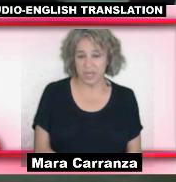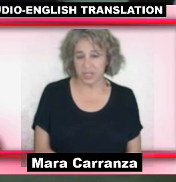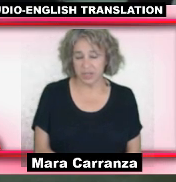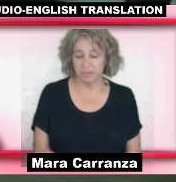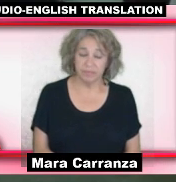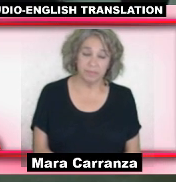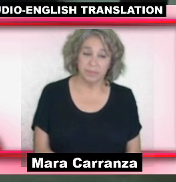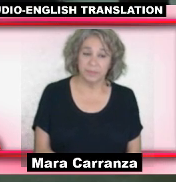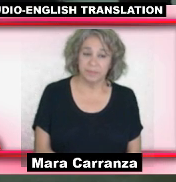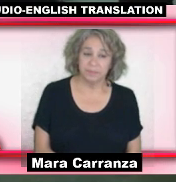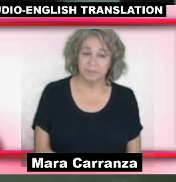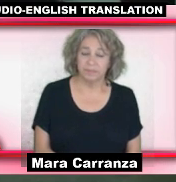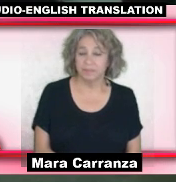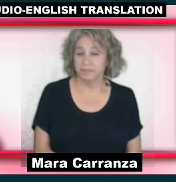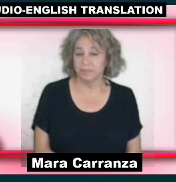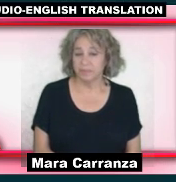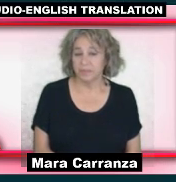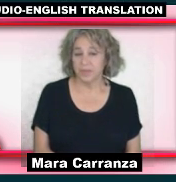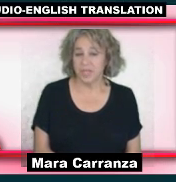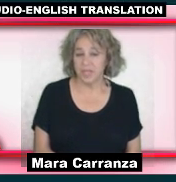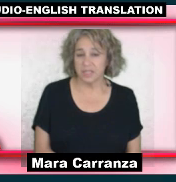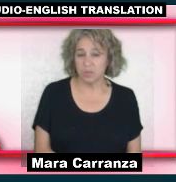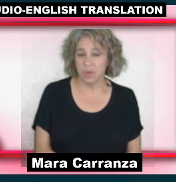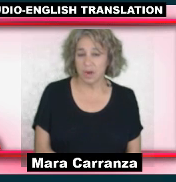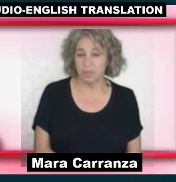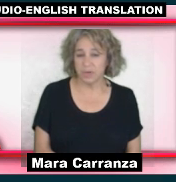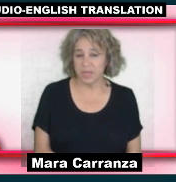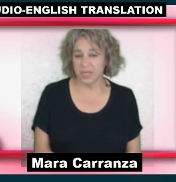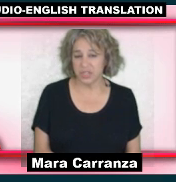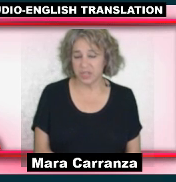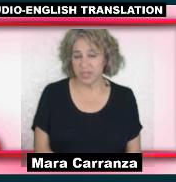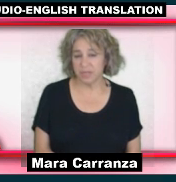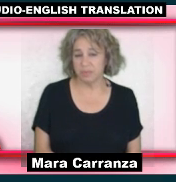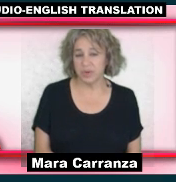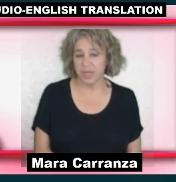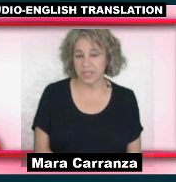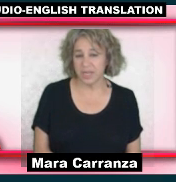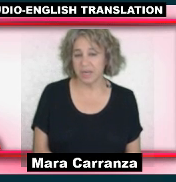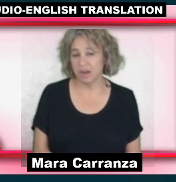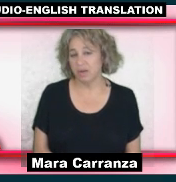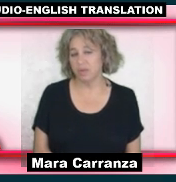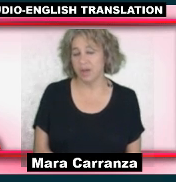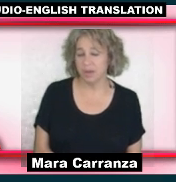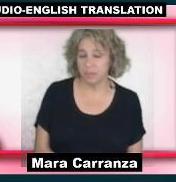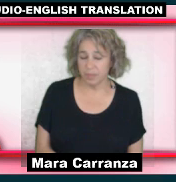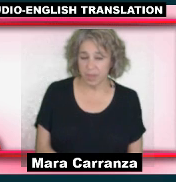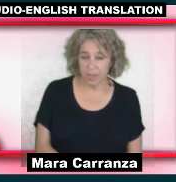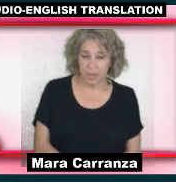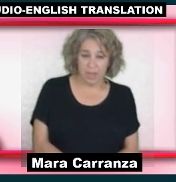get protection. Mire, se está protegiendo a yes, we are protecting all